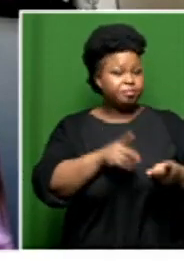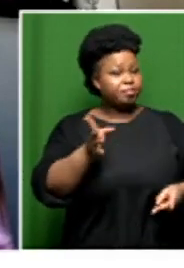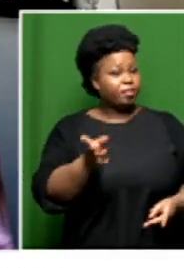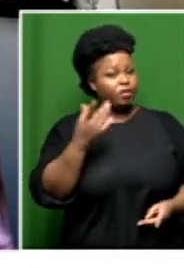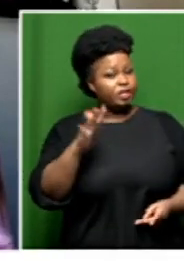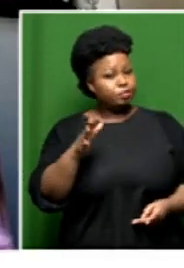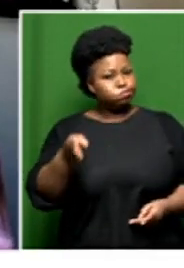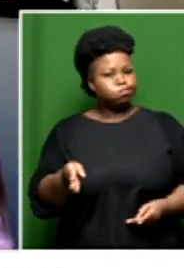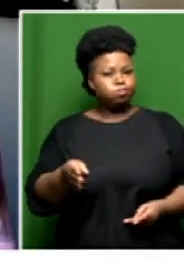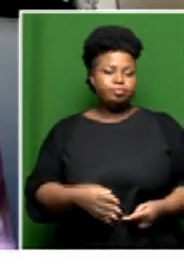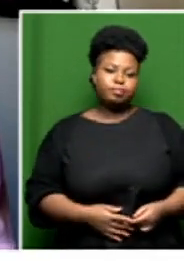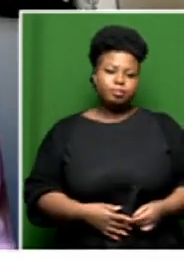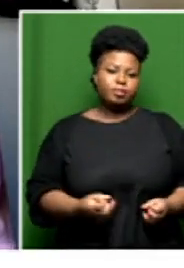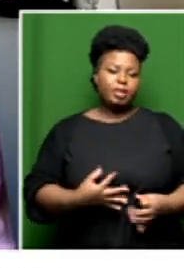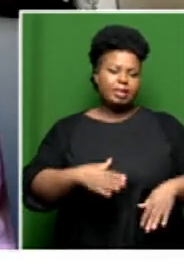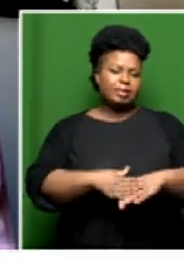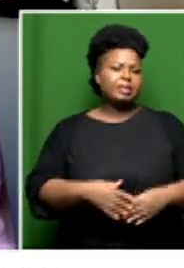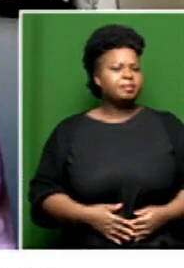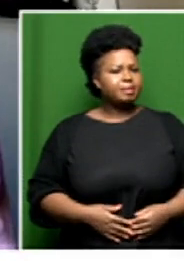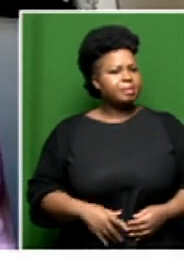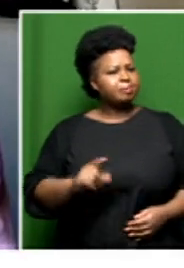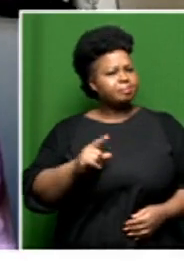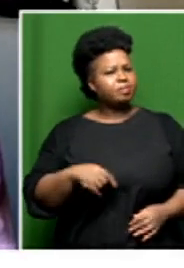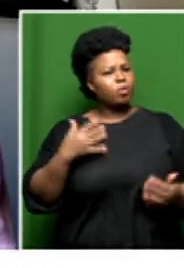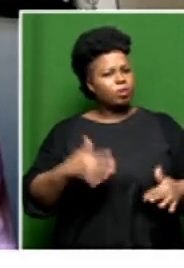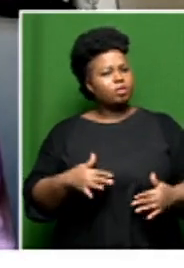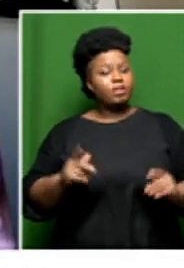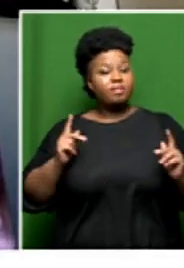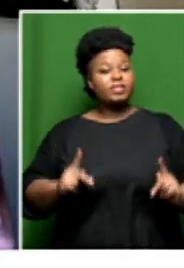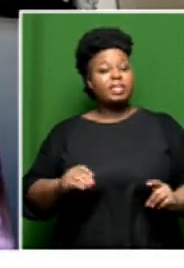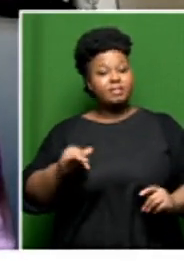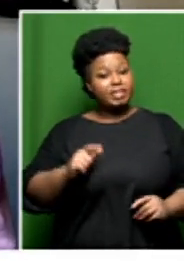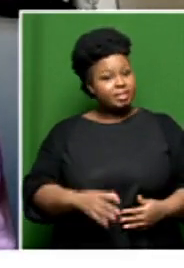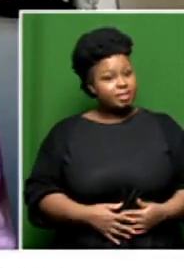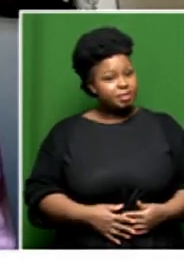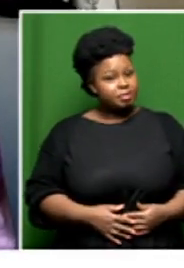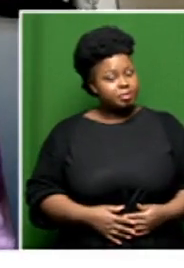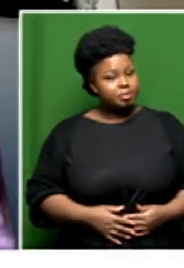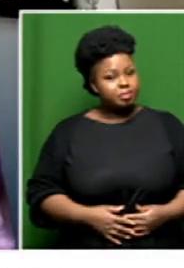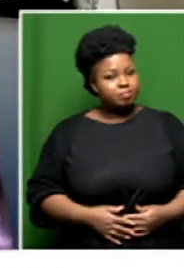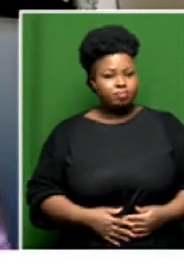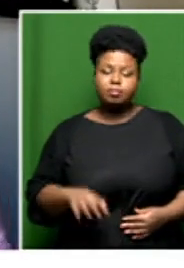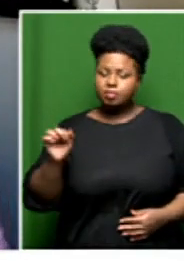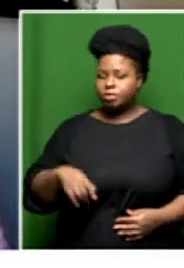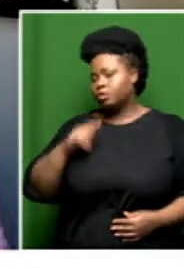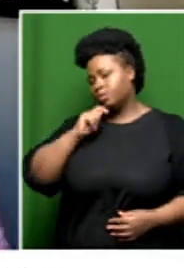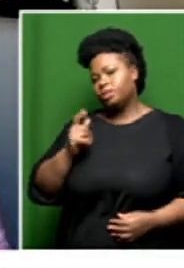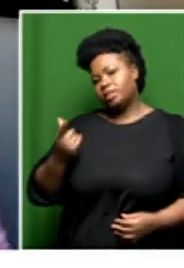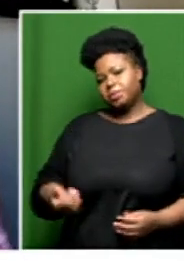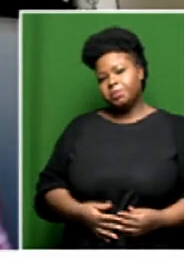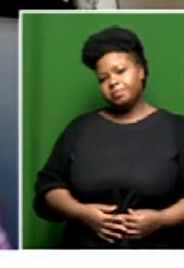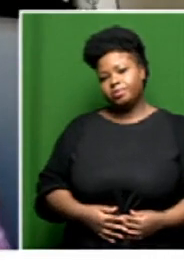her on this show several times. It does take a great deal of physical fitness, doesn't it? It does. It really